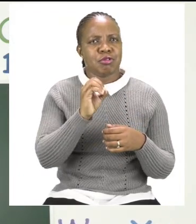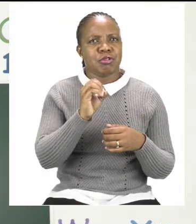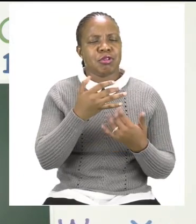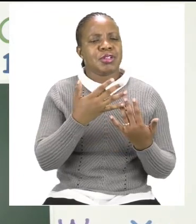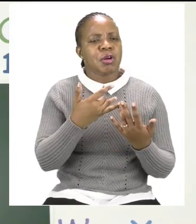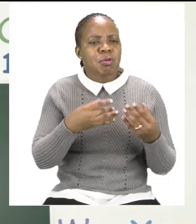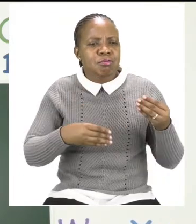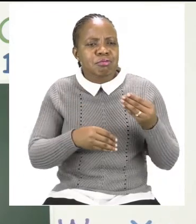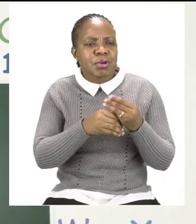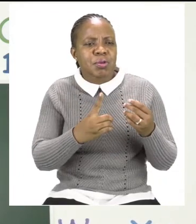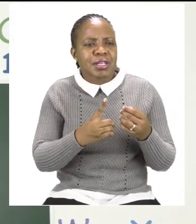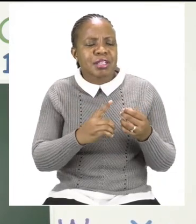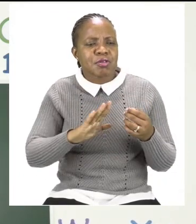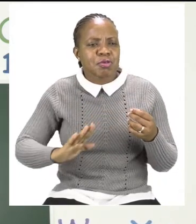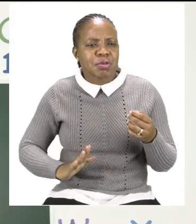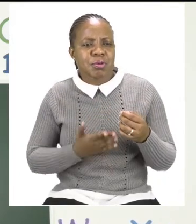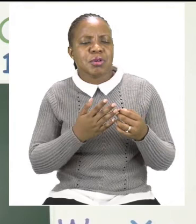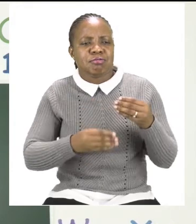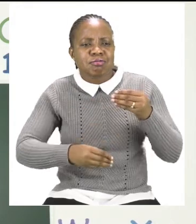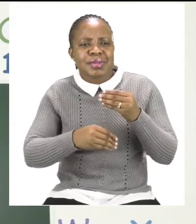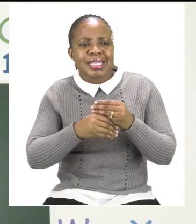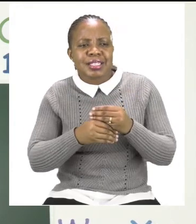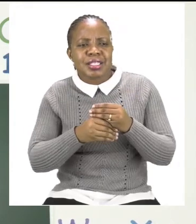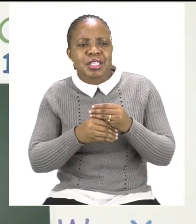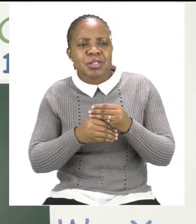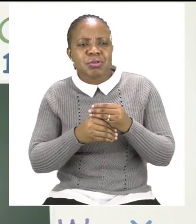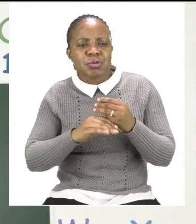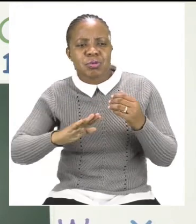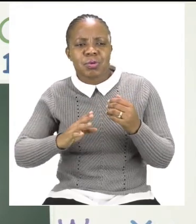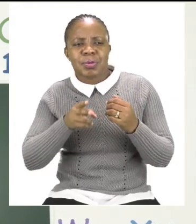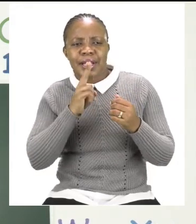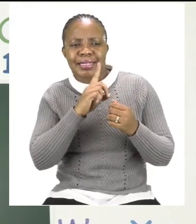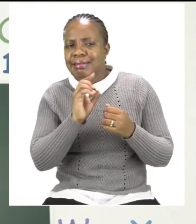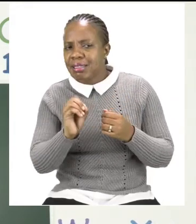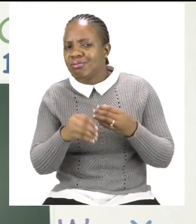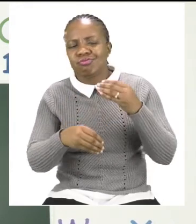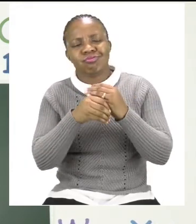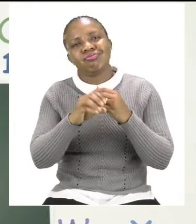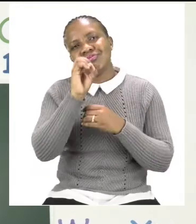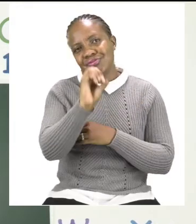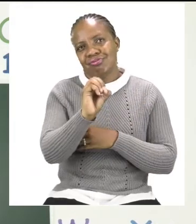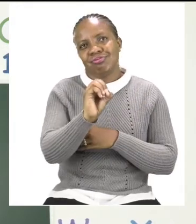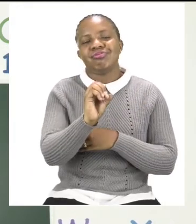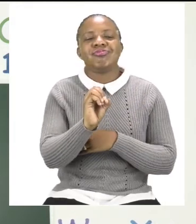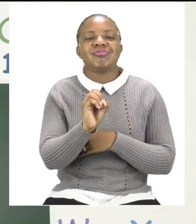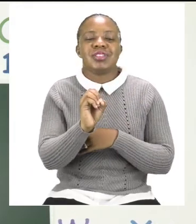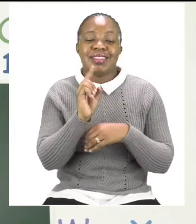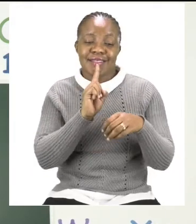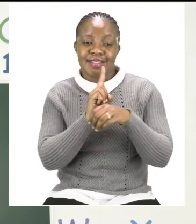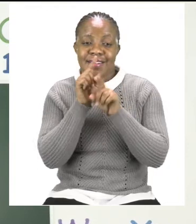So we are going to put a 0. I'd like you to put a 0 in the first